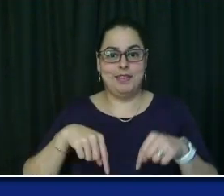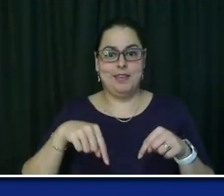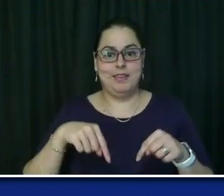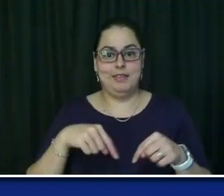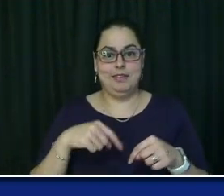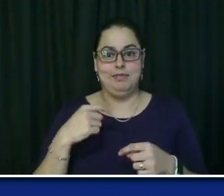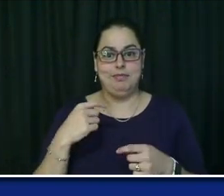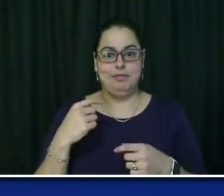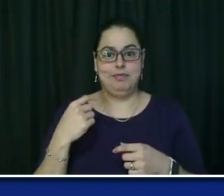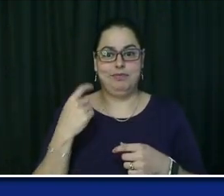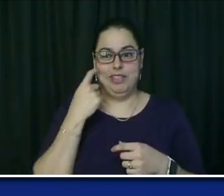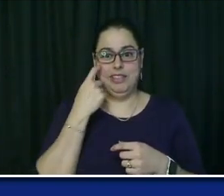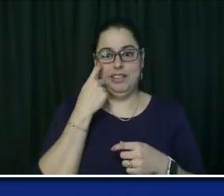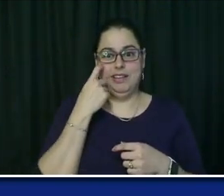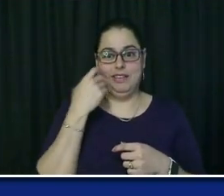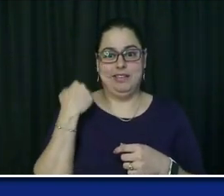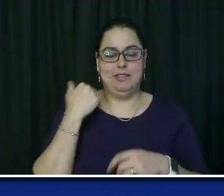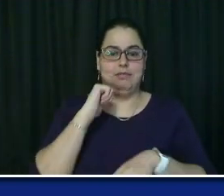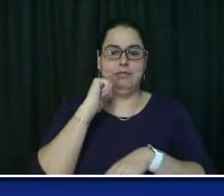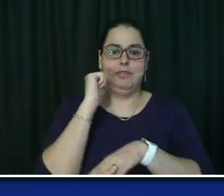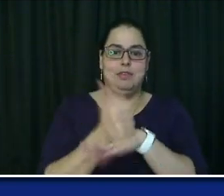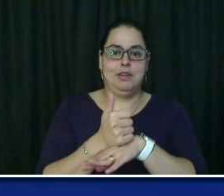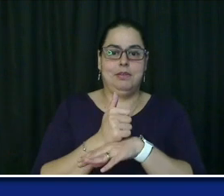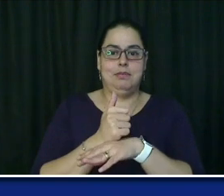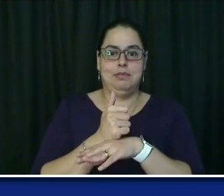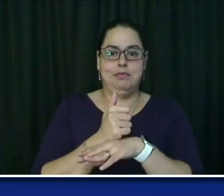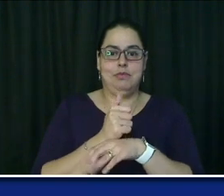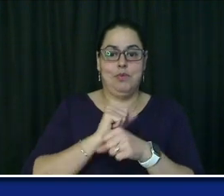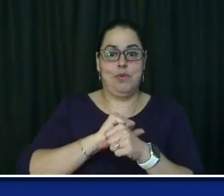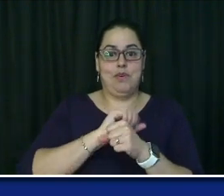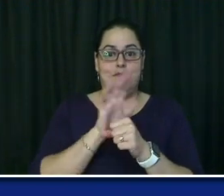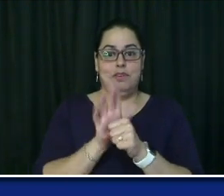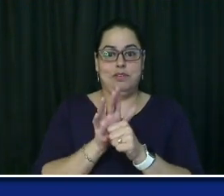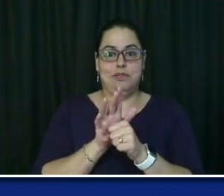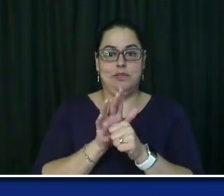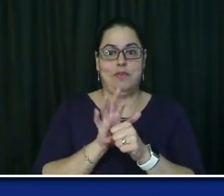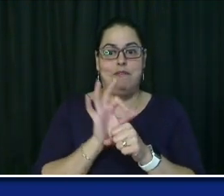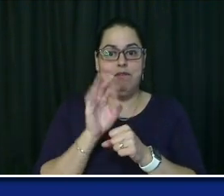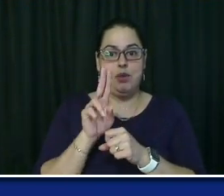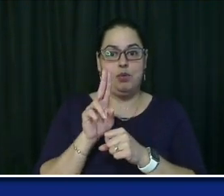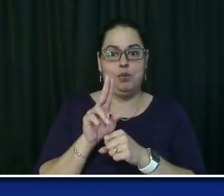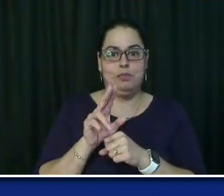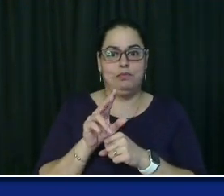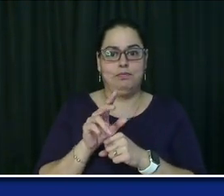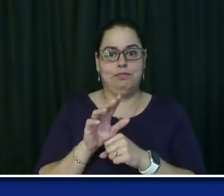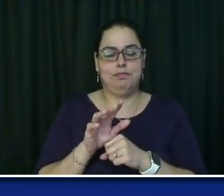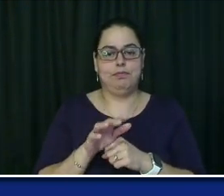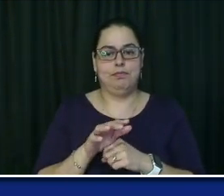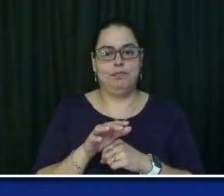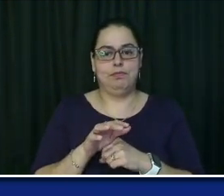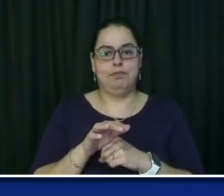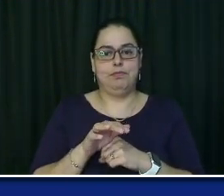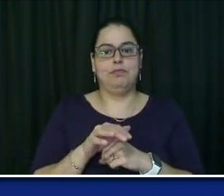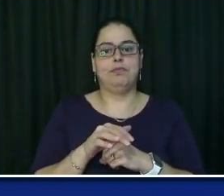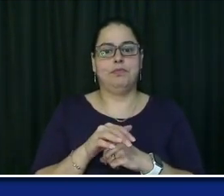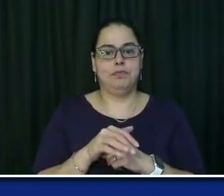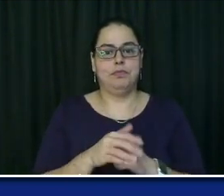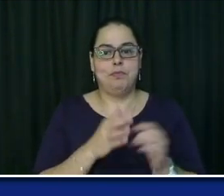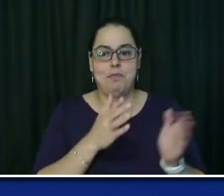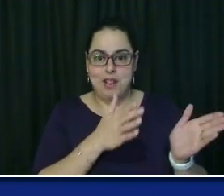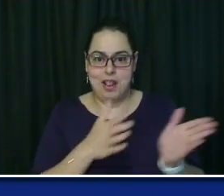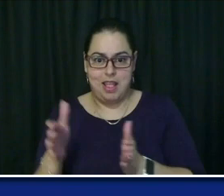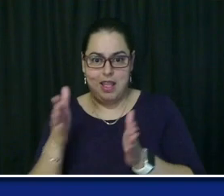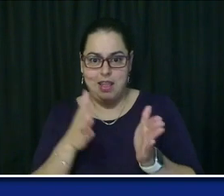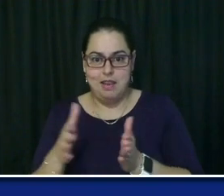It was a good document to have as a starting place. The pandemic has challenged us in Elmsford, and I'm sure